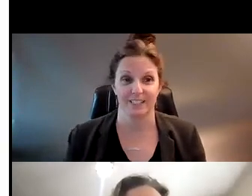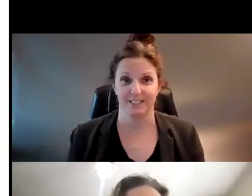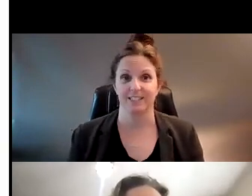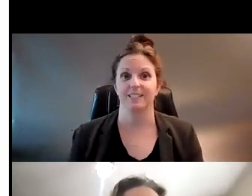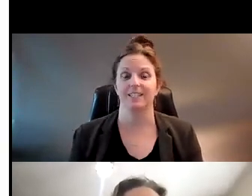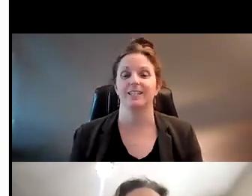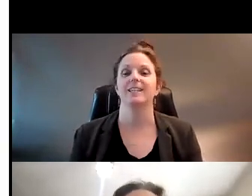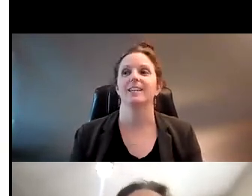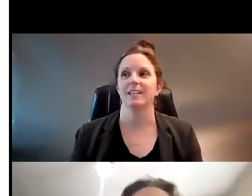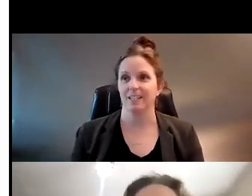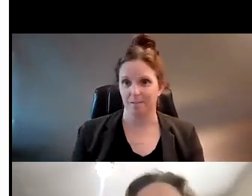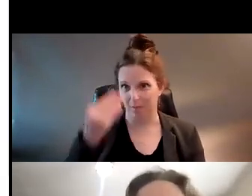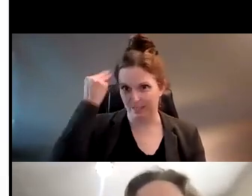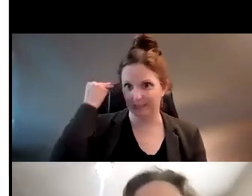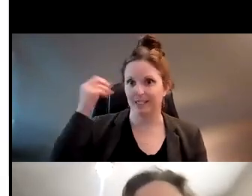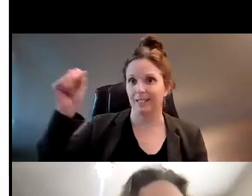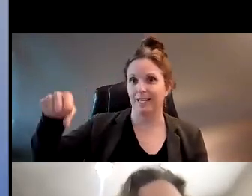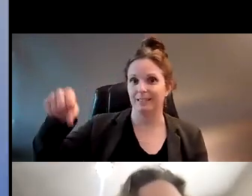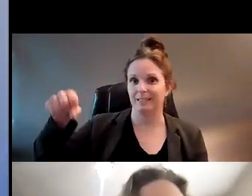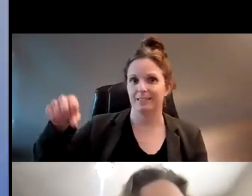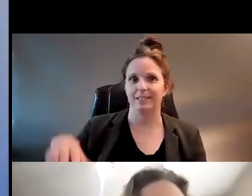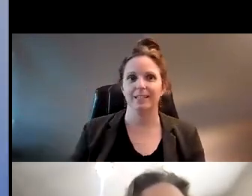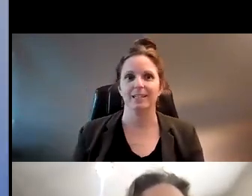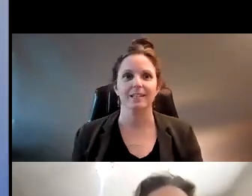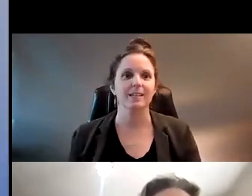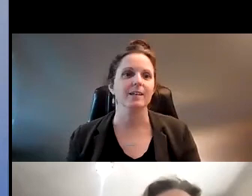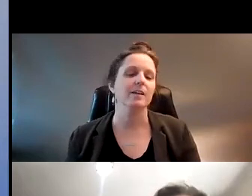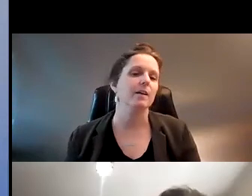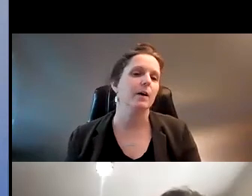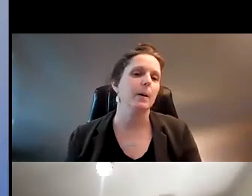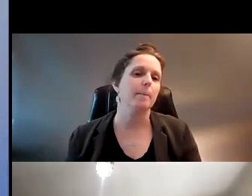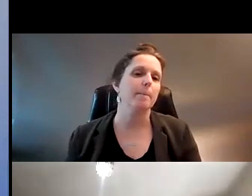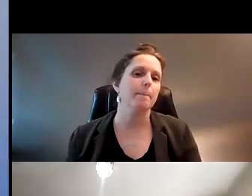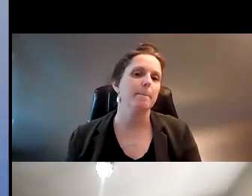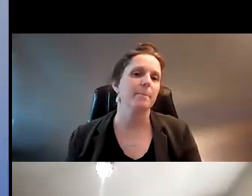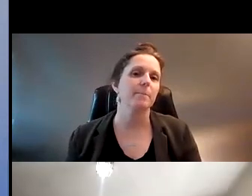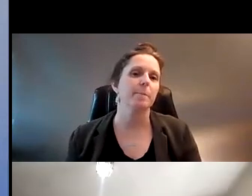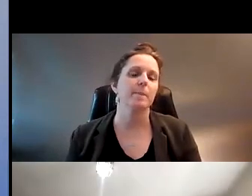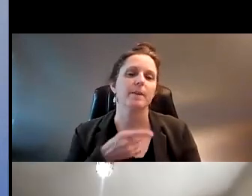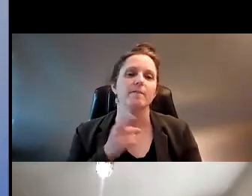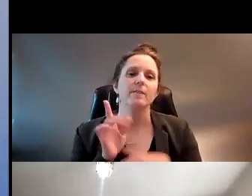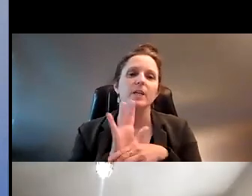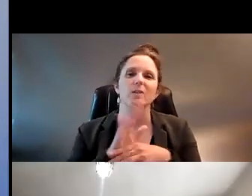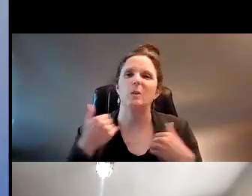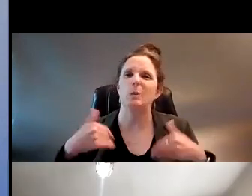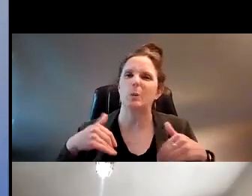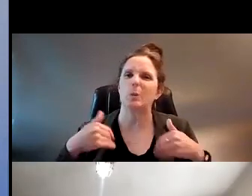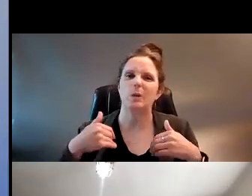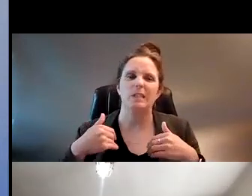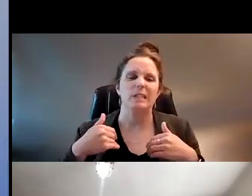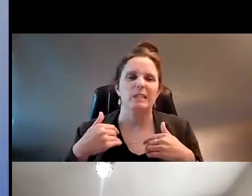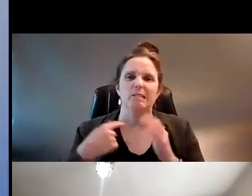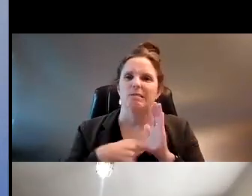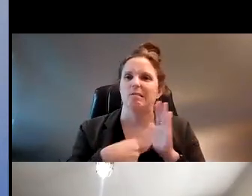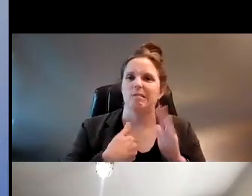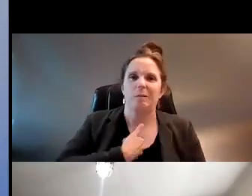Yes, yes. Okay, good. Sorry about that. The thing I've probably been hardest on myself lately is not being a present parent because